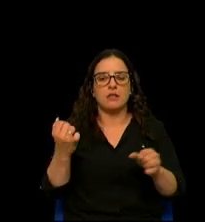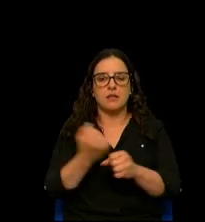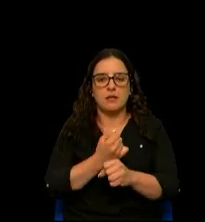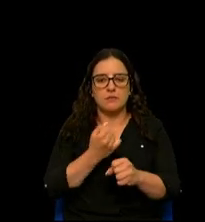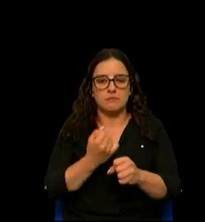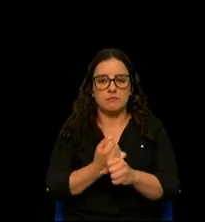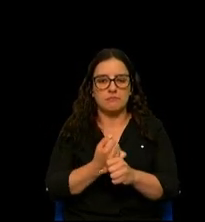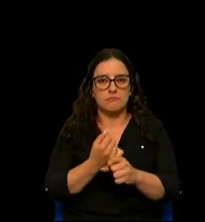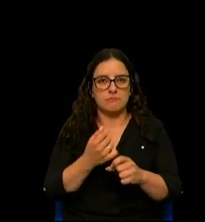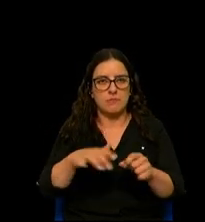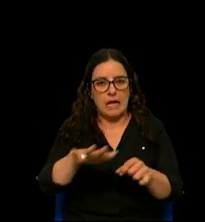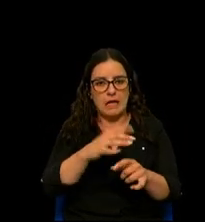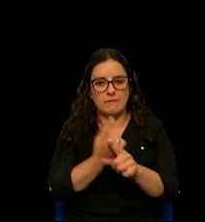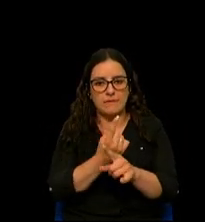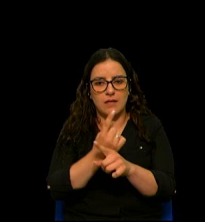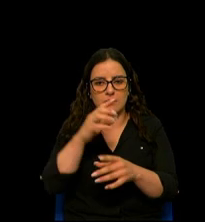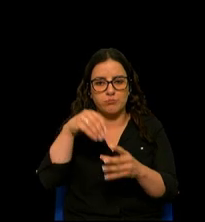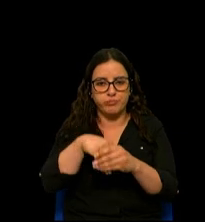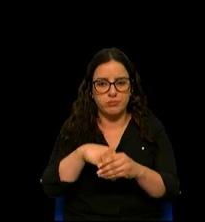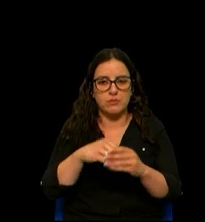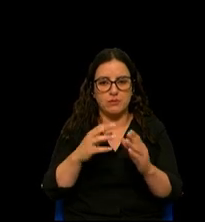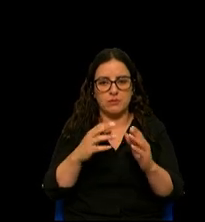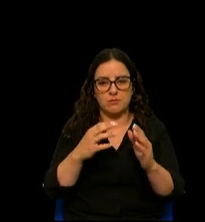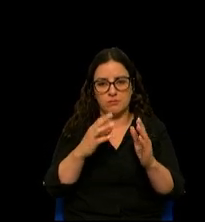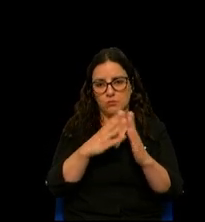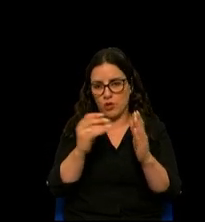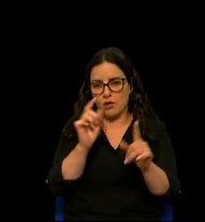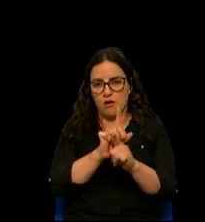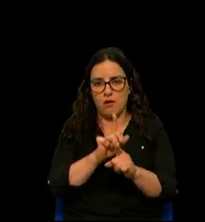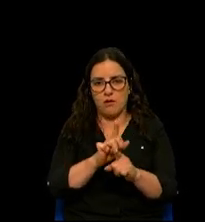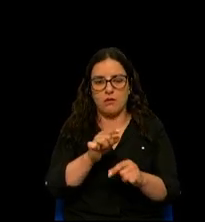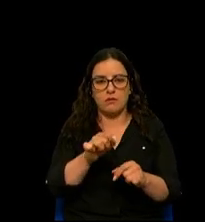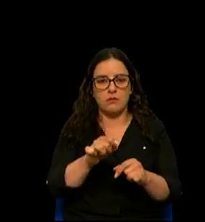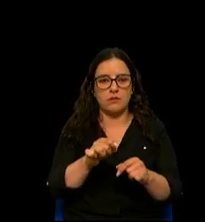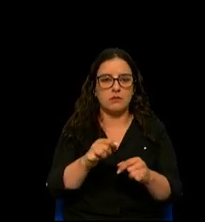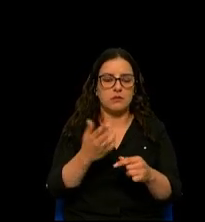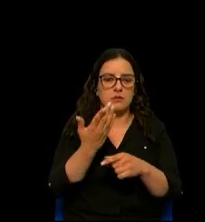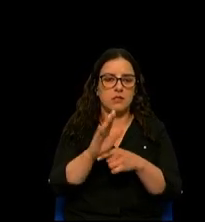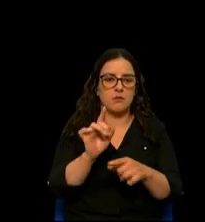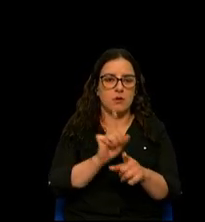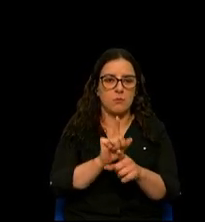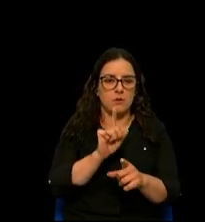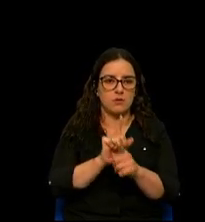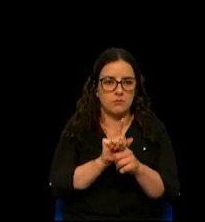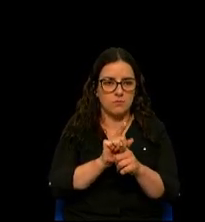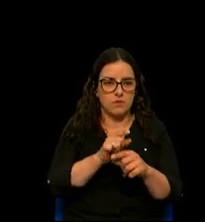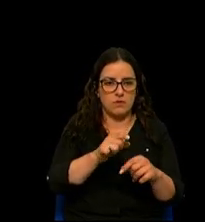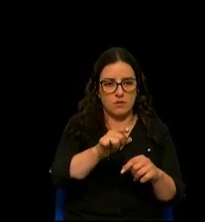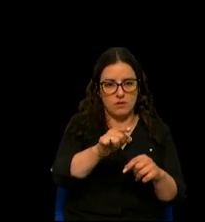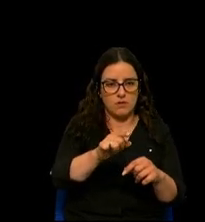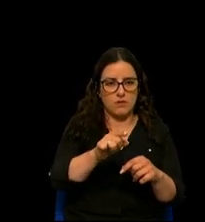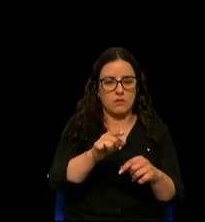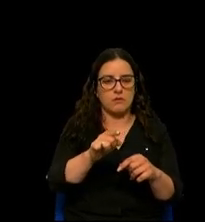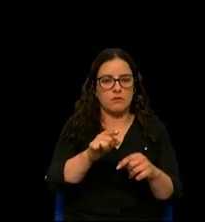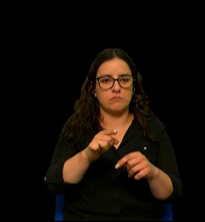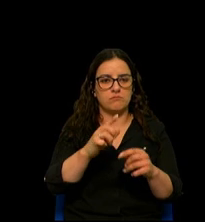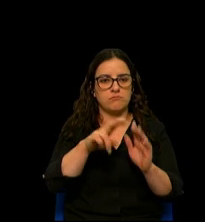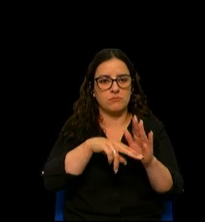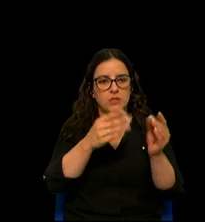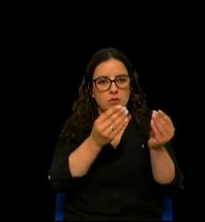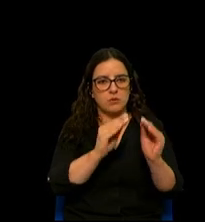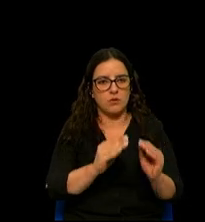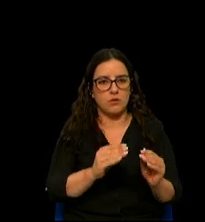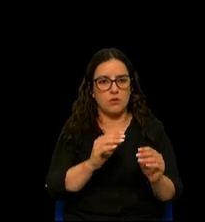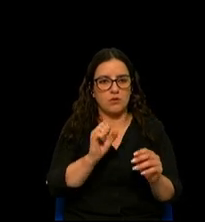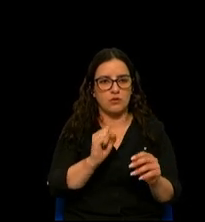and domains with the same model. This is just an example coming from the paper, the technical report paper for GPT-4, where you can